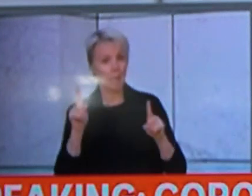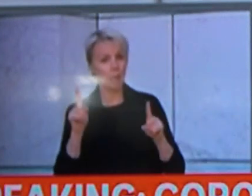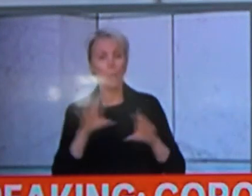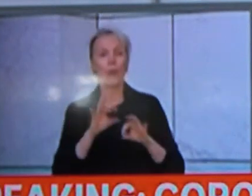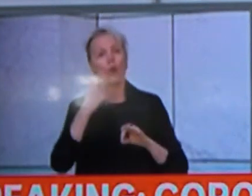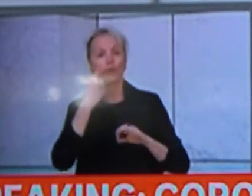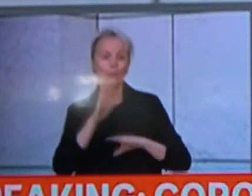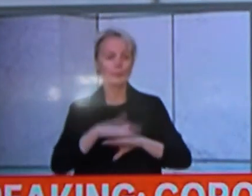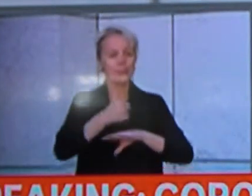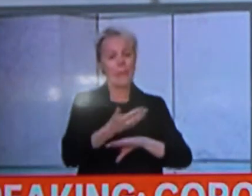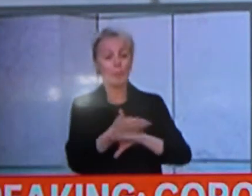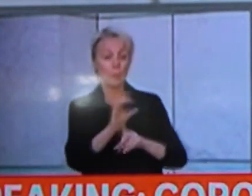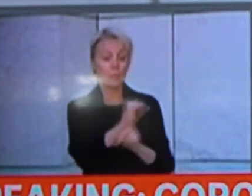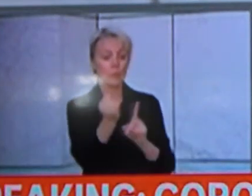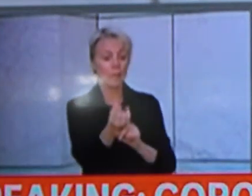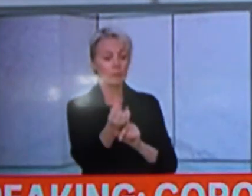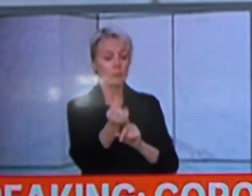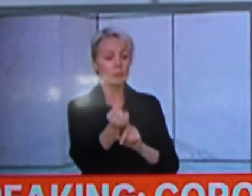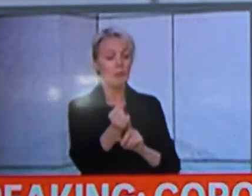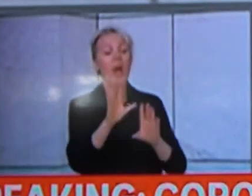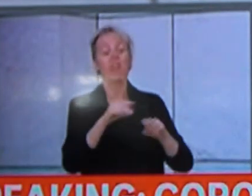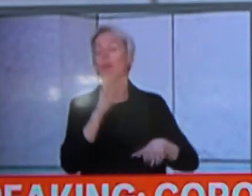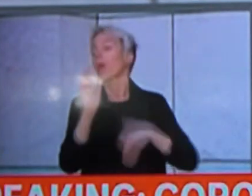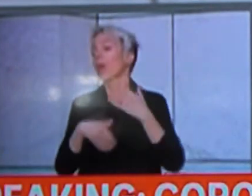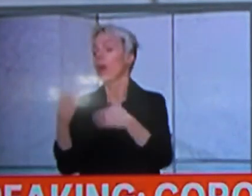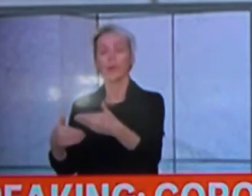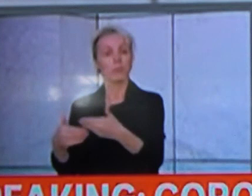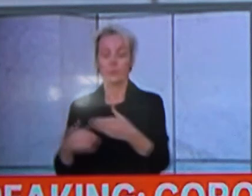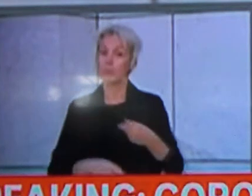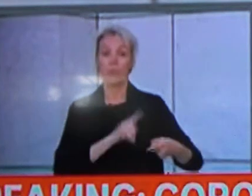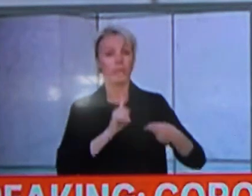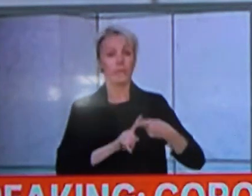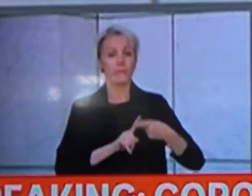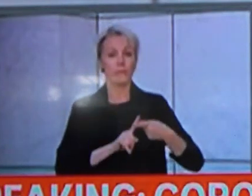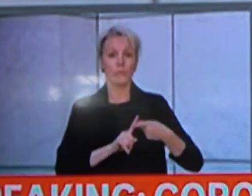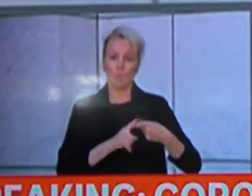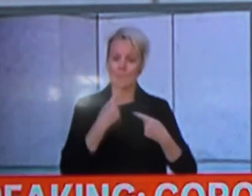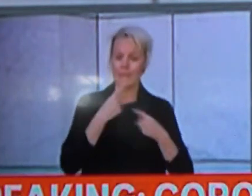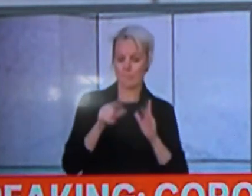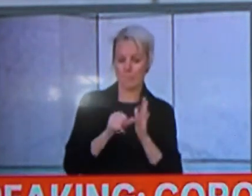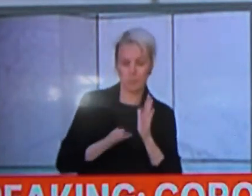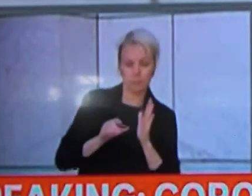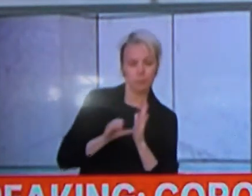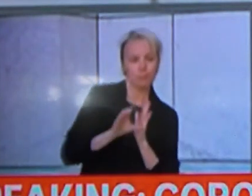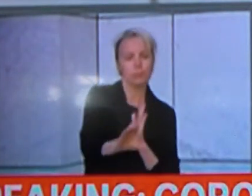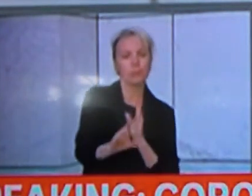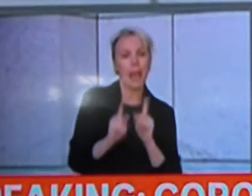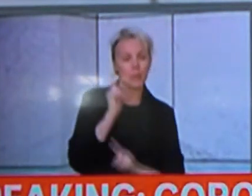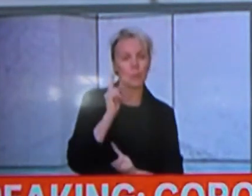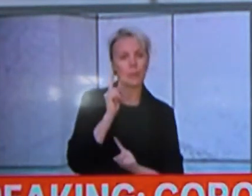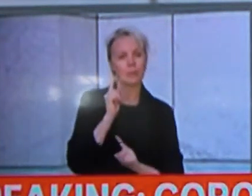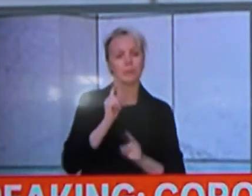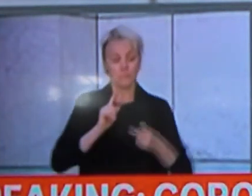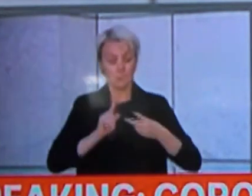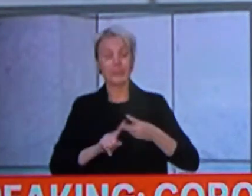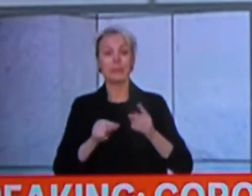and forget. This is the second package. The first package was a stimulus package. This second package is a safety net package. We